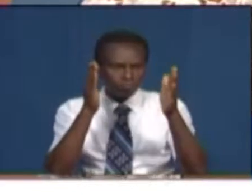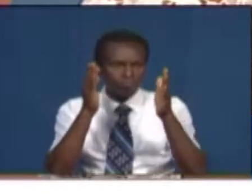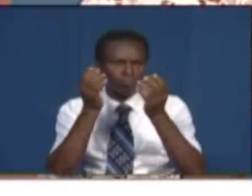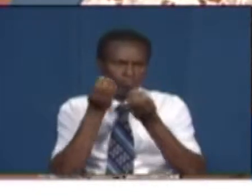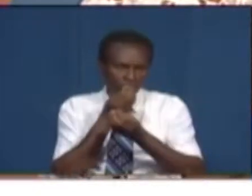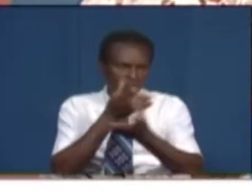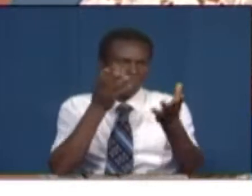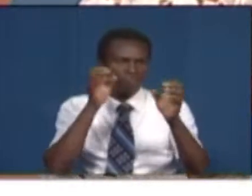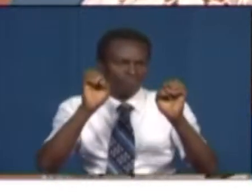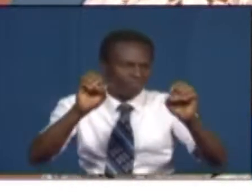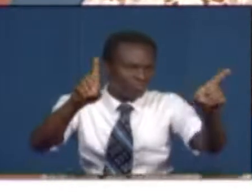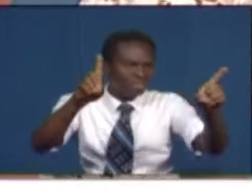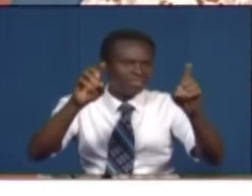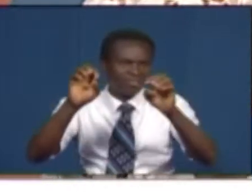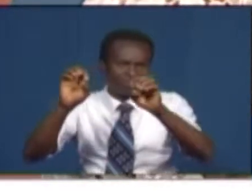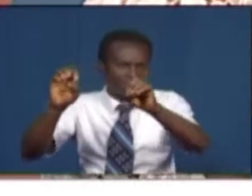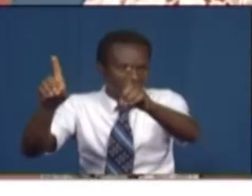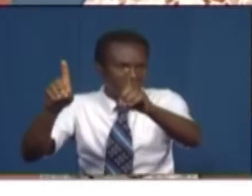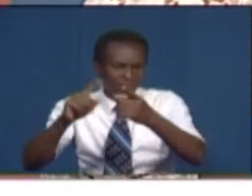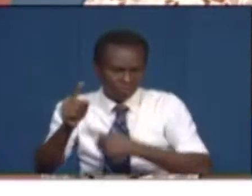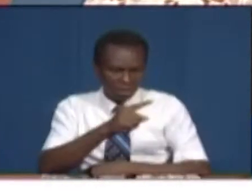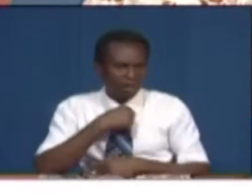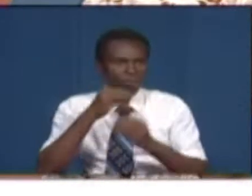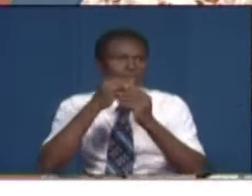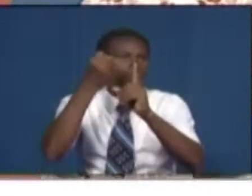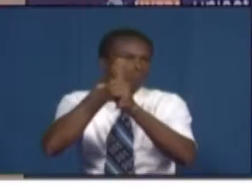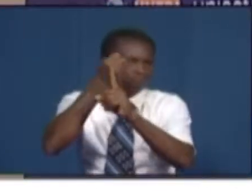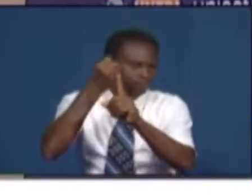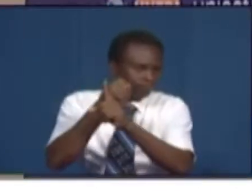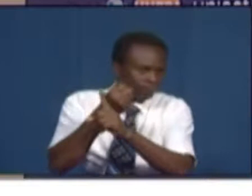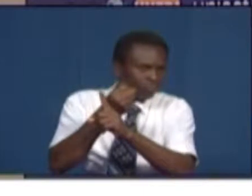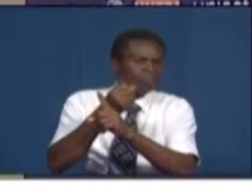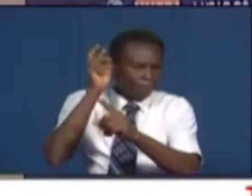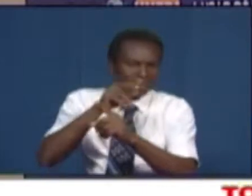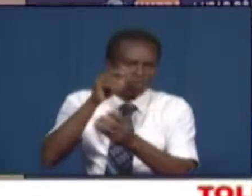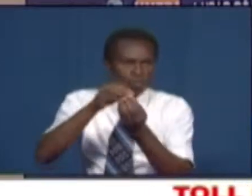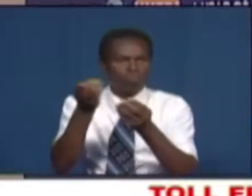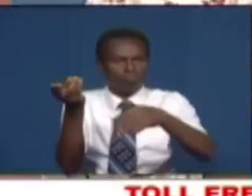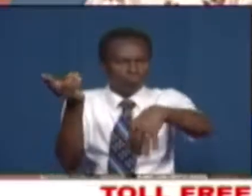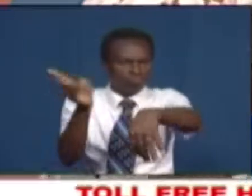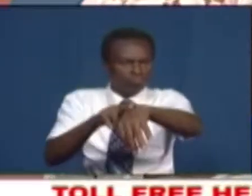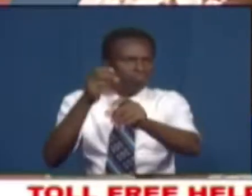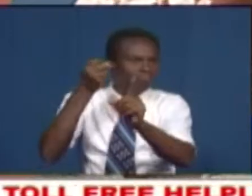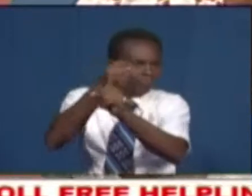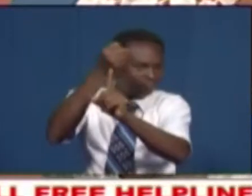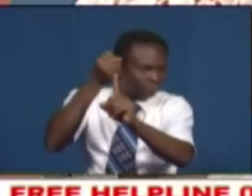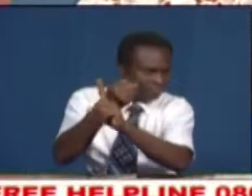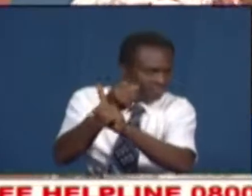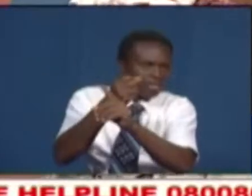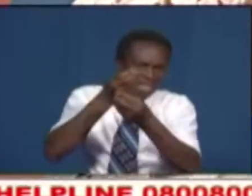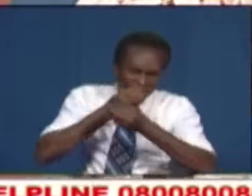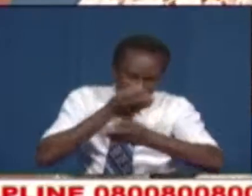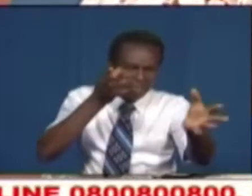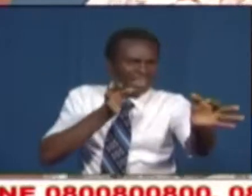being actually trained to advocacies and all that. So I think that we have to intensify these areas very, very well to bring that best